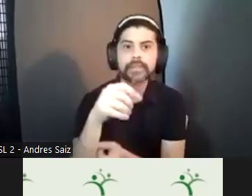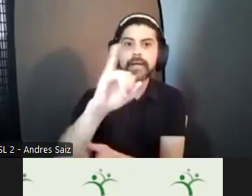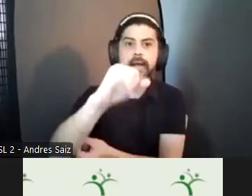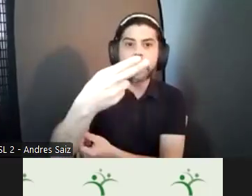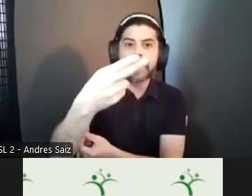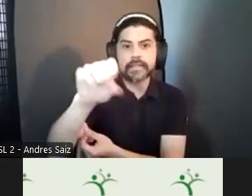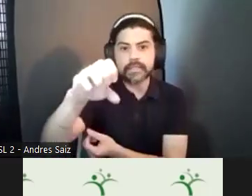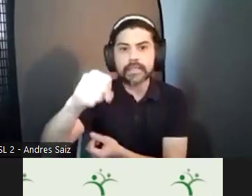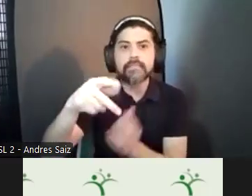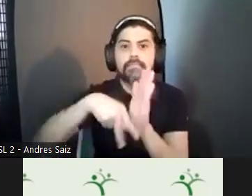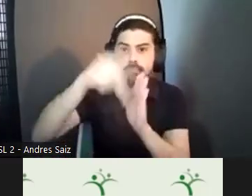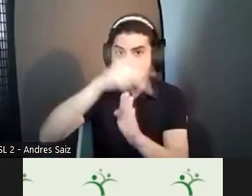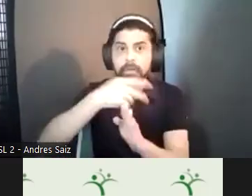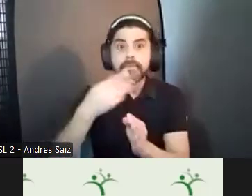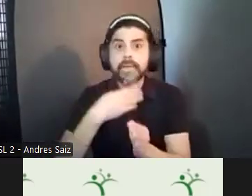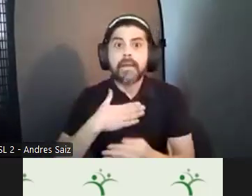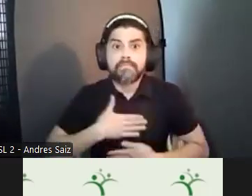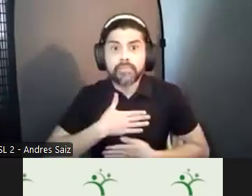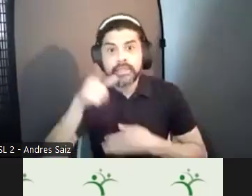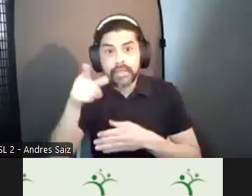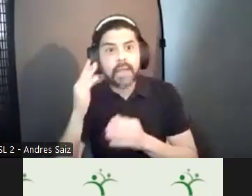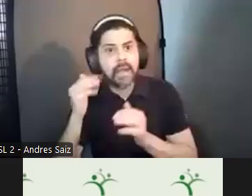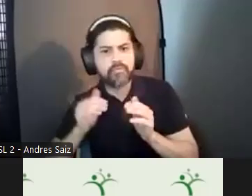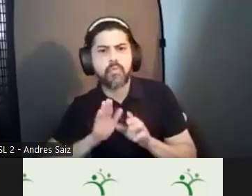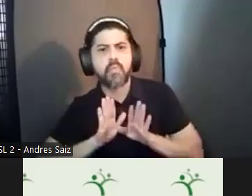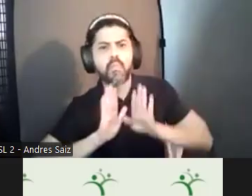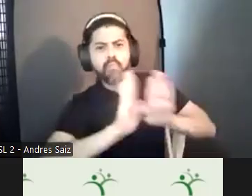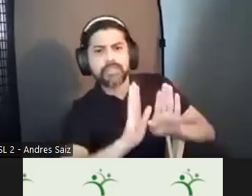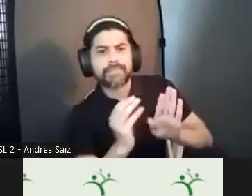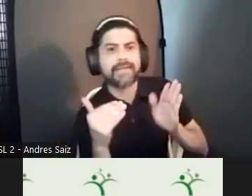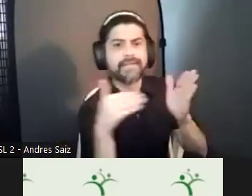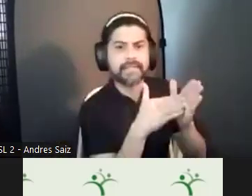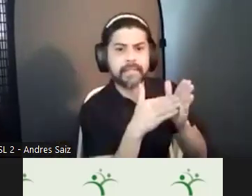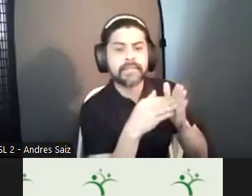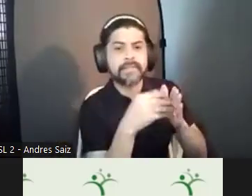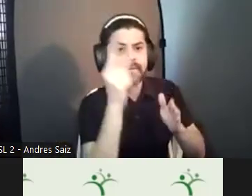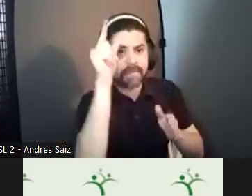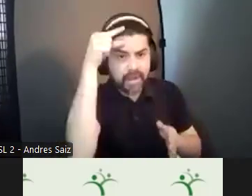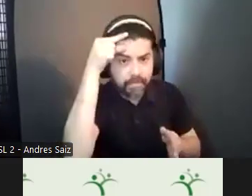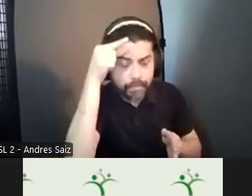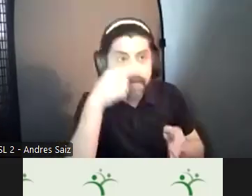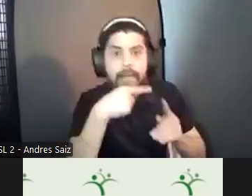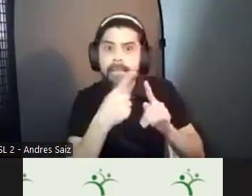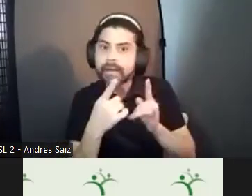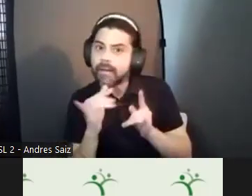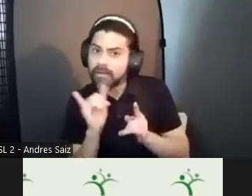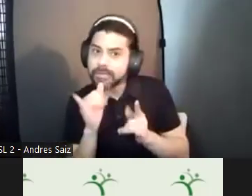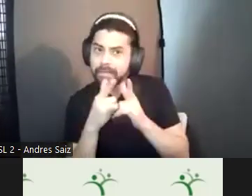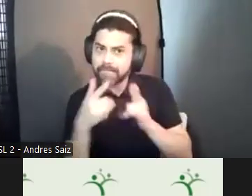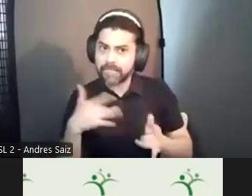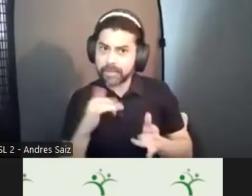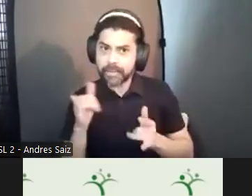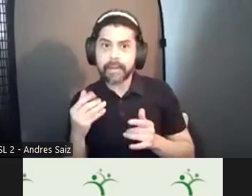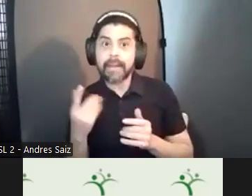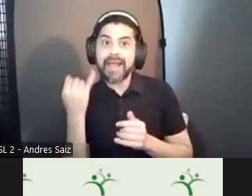the response that you guys will be giving to the federal government. But respectfully, it feels like every time we make investments into the IHSS program, our state